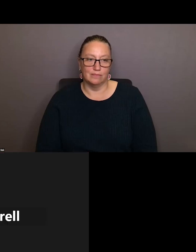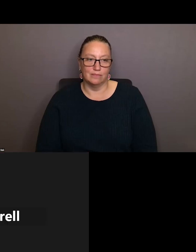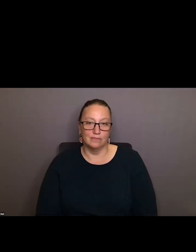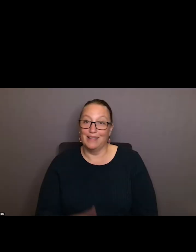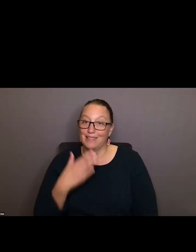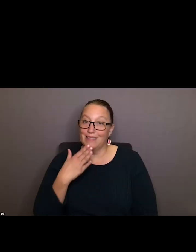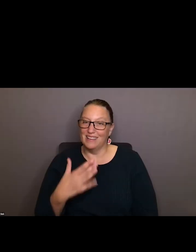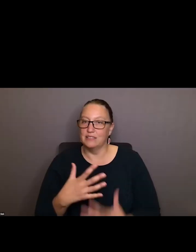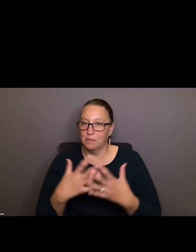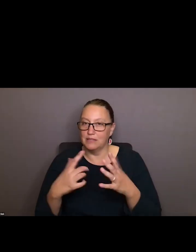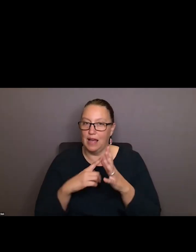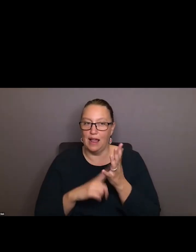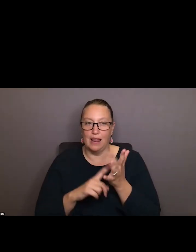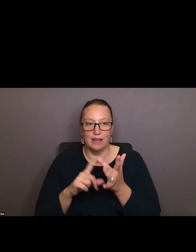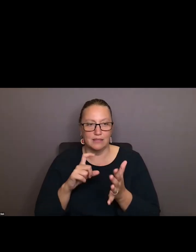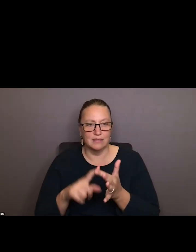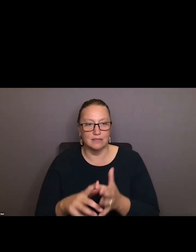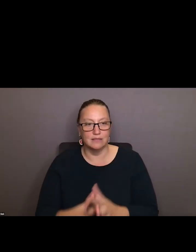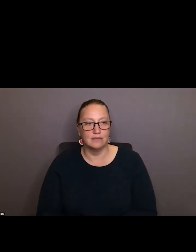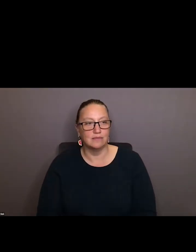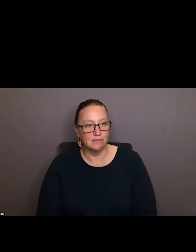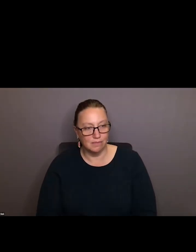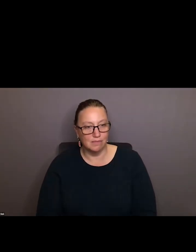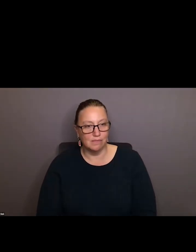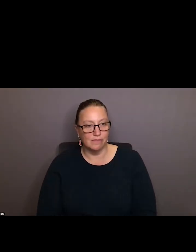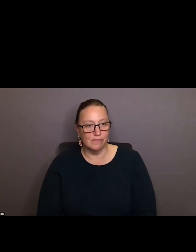Thank you so much, Alice.